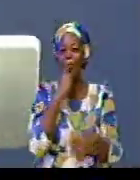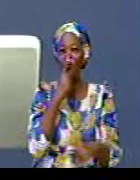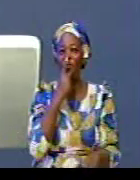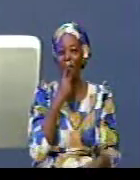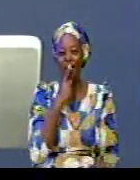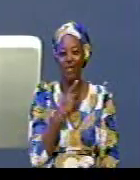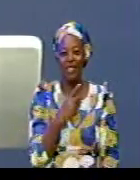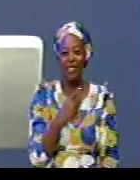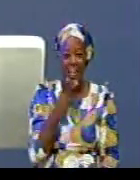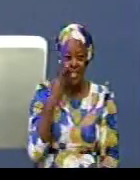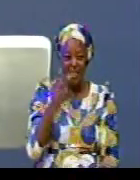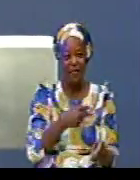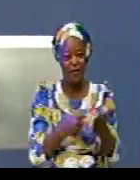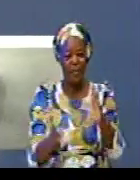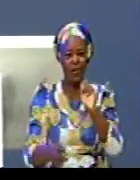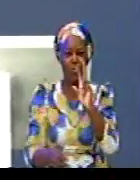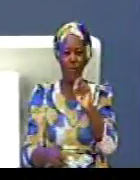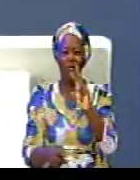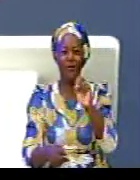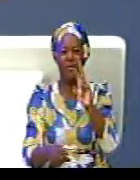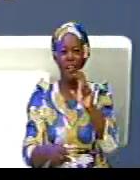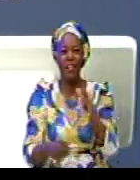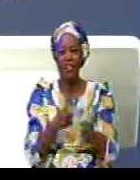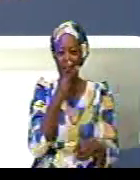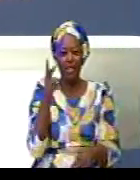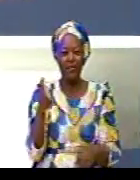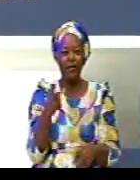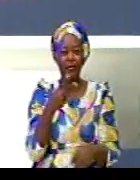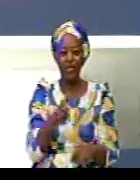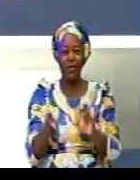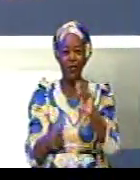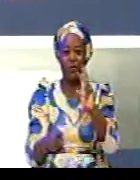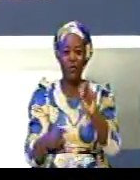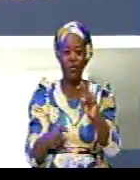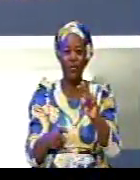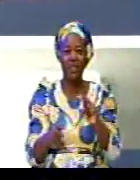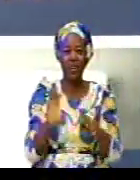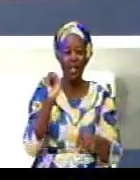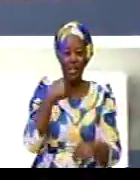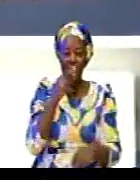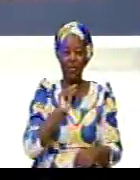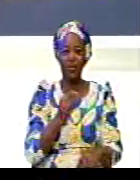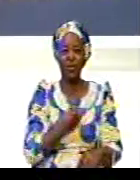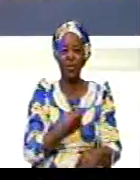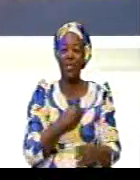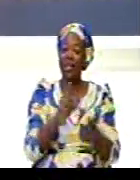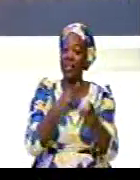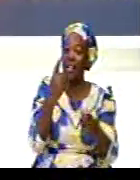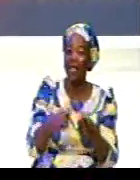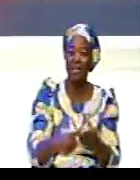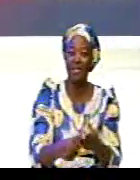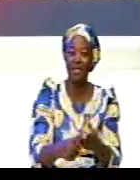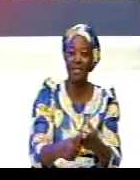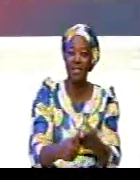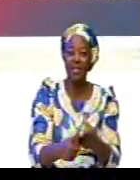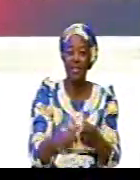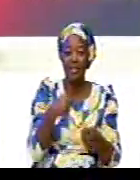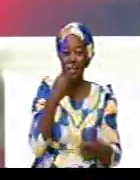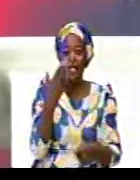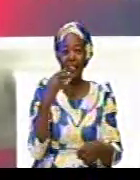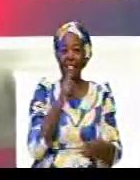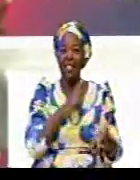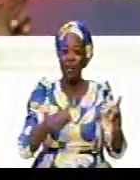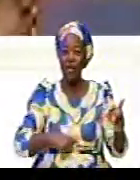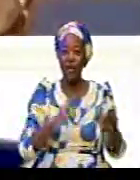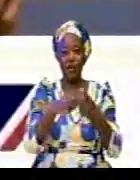behold, I have put my words in thy mouth. Look at verse 12. In verse 12, it